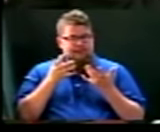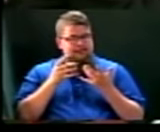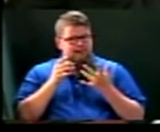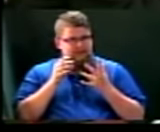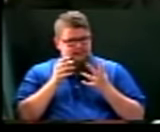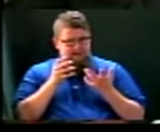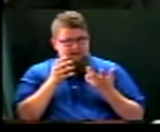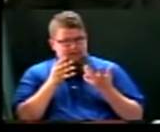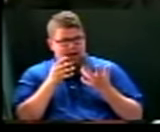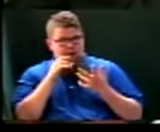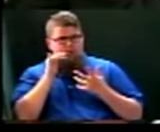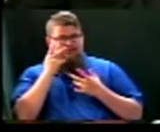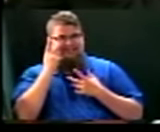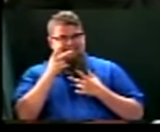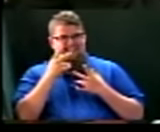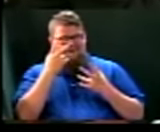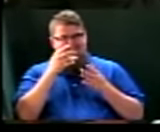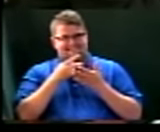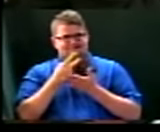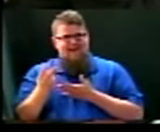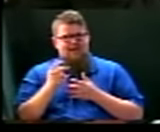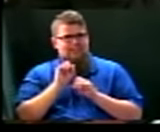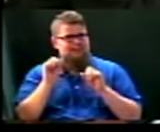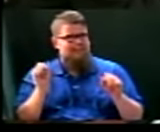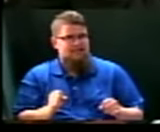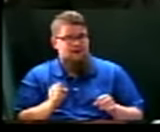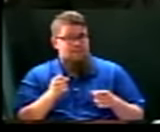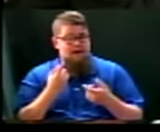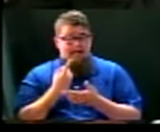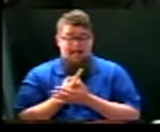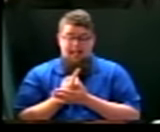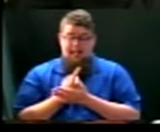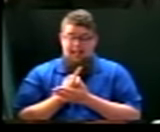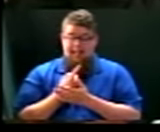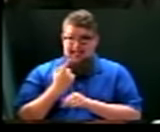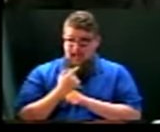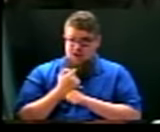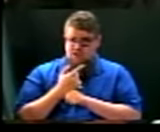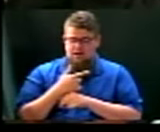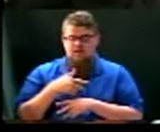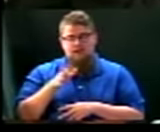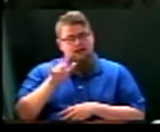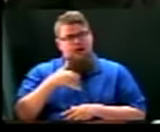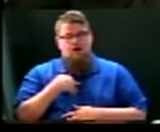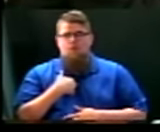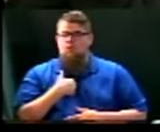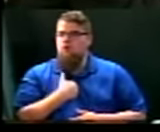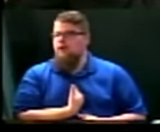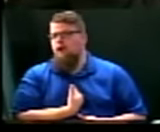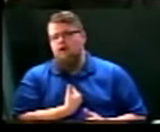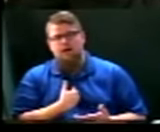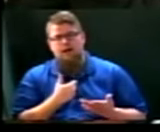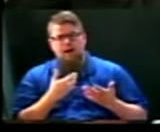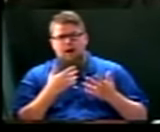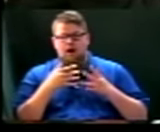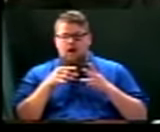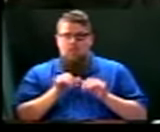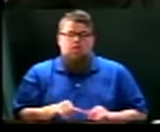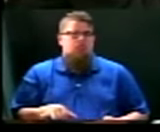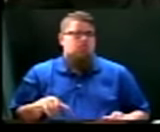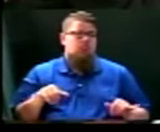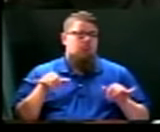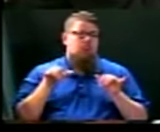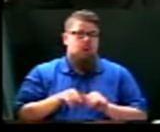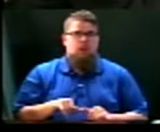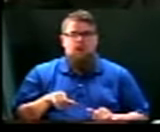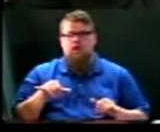and money in this failed system. Last year, I said I was weary. I was weary of the words rigorous and robust.